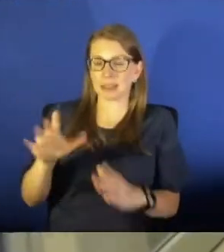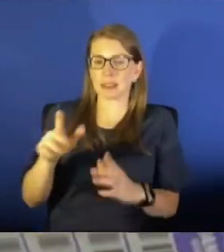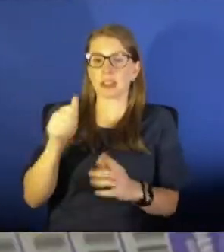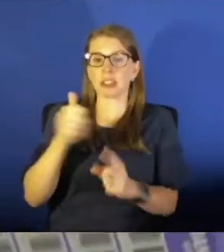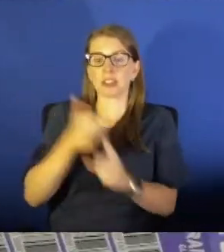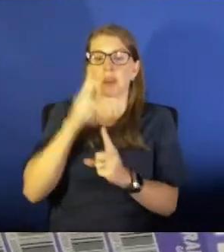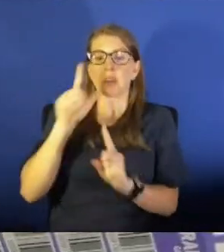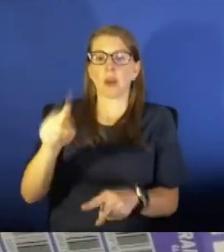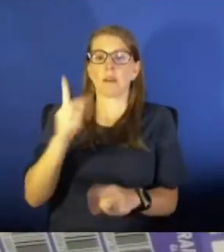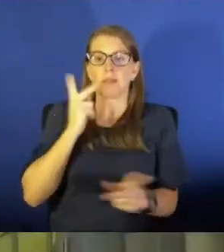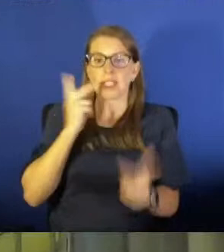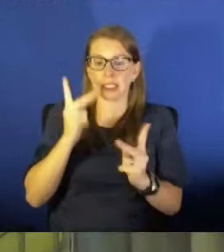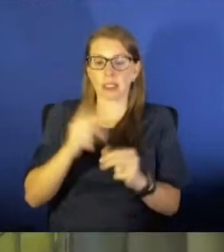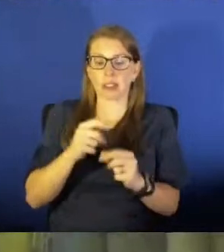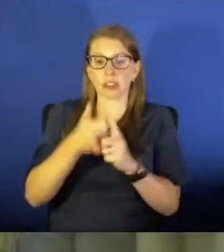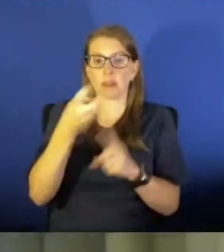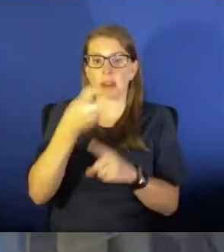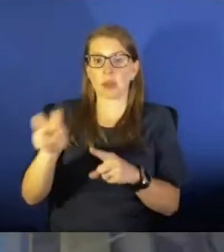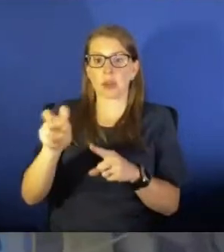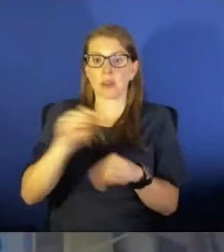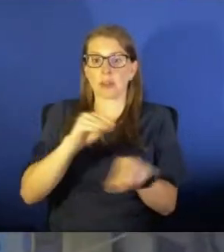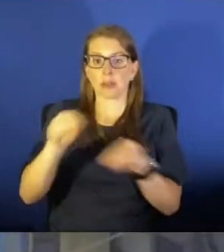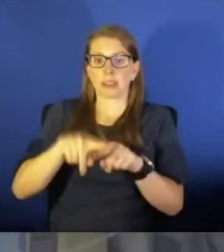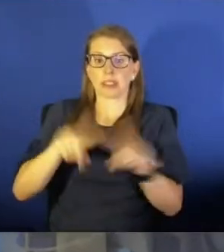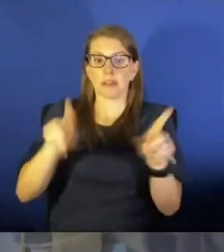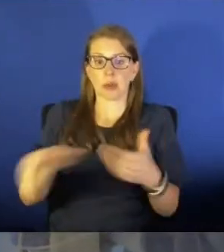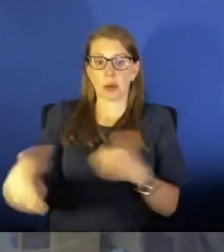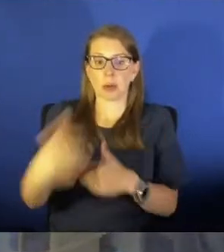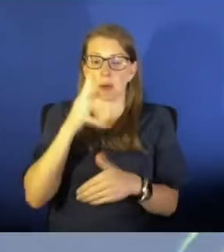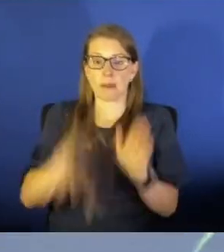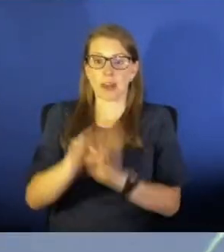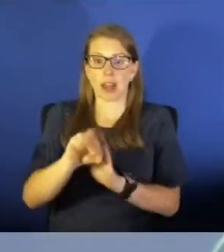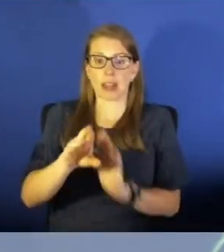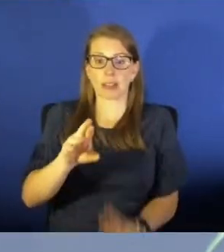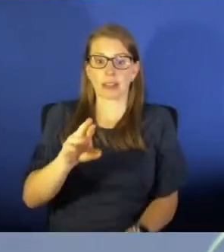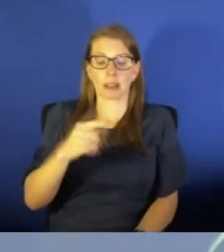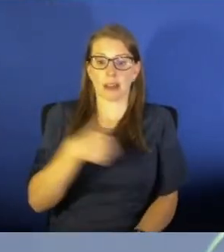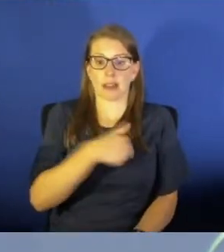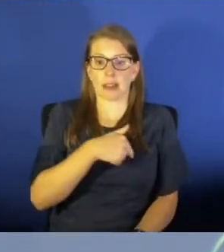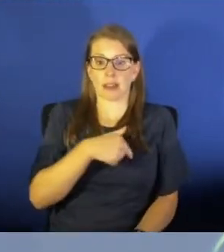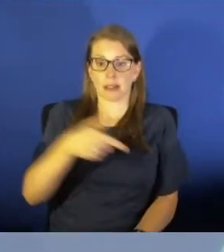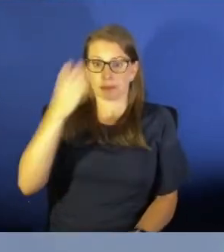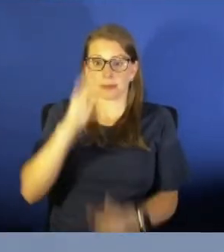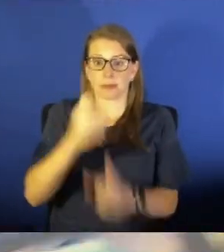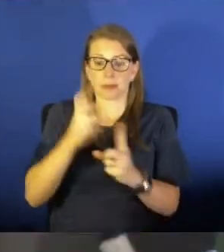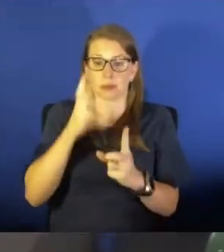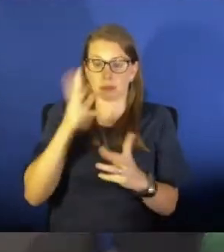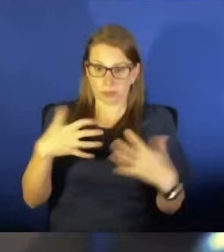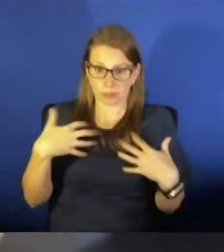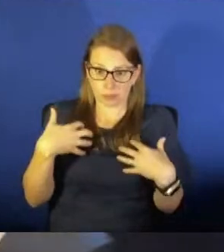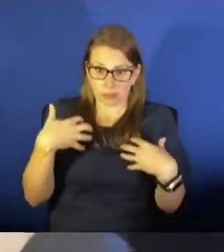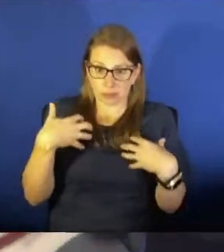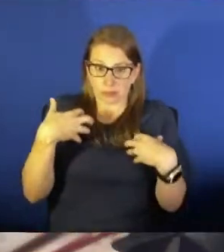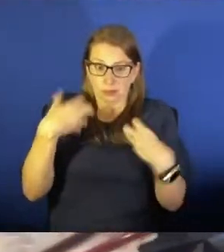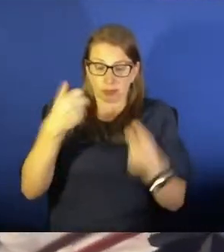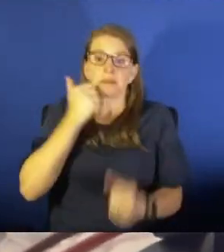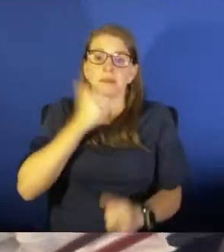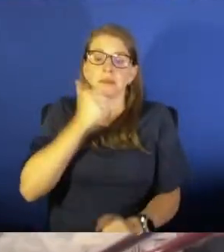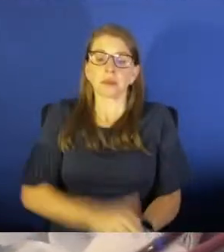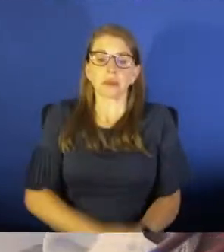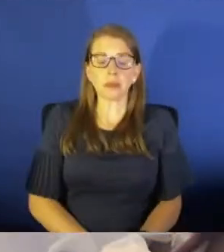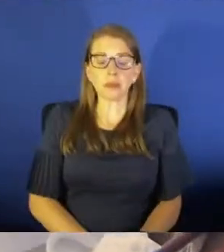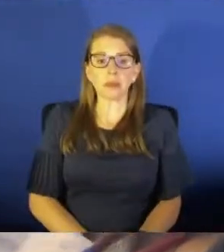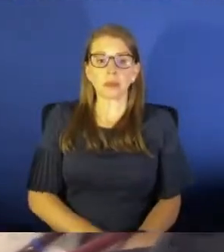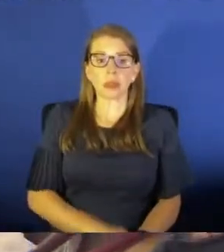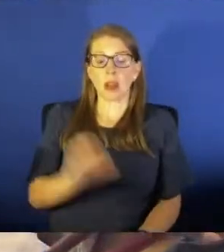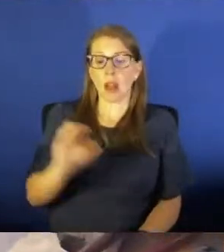moved to a different room, she would always come find us. And God, we pray that she will grow in strength each day. They said that her oxygen